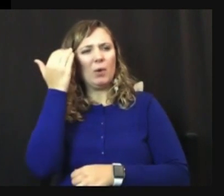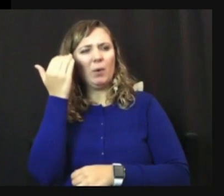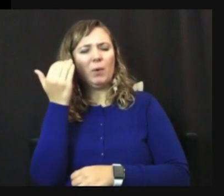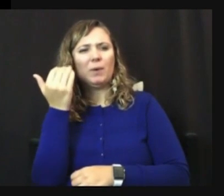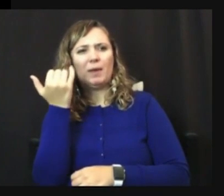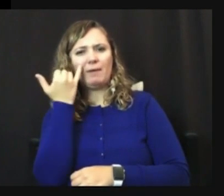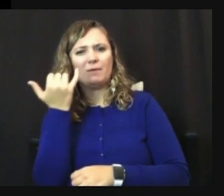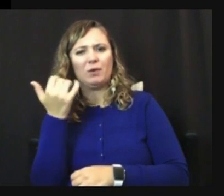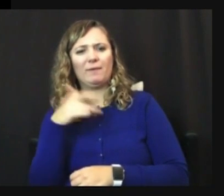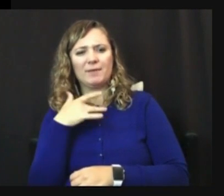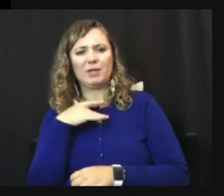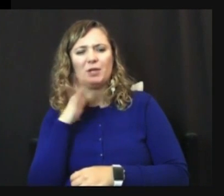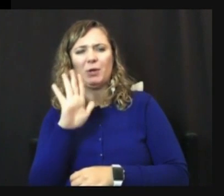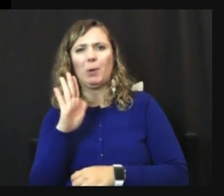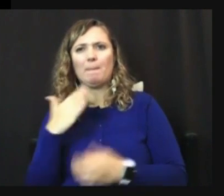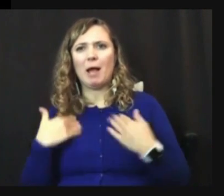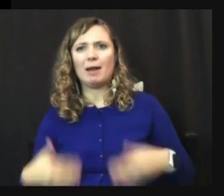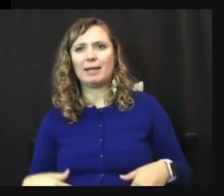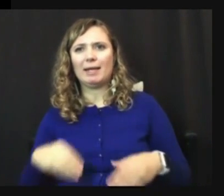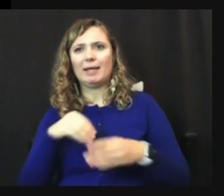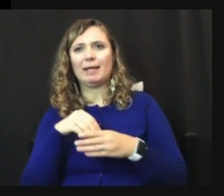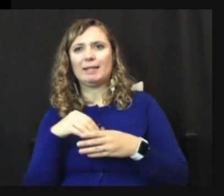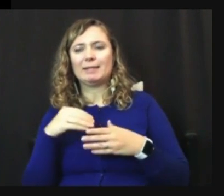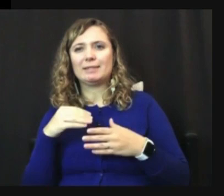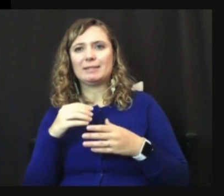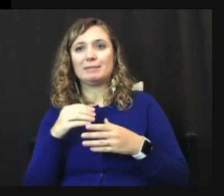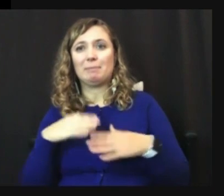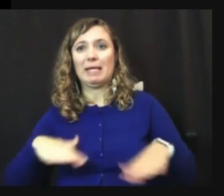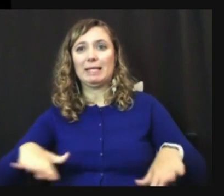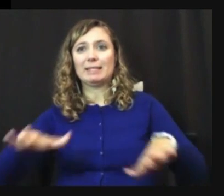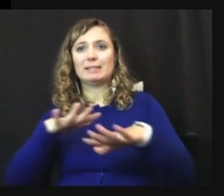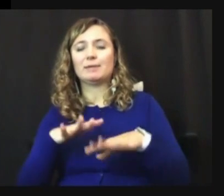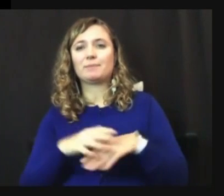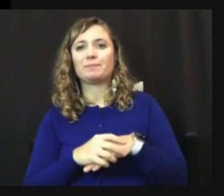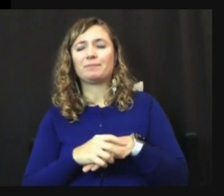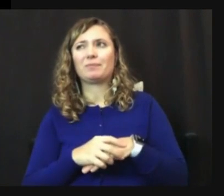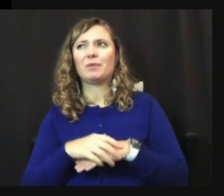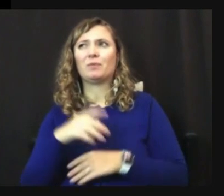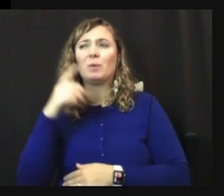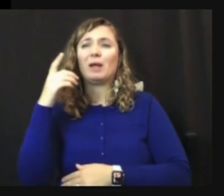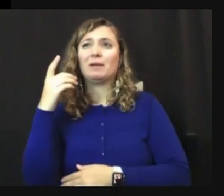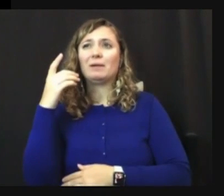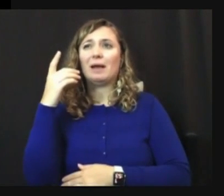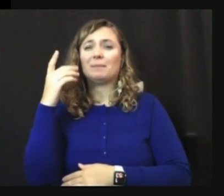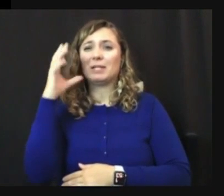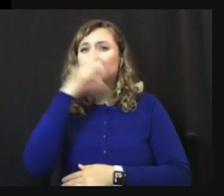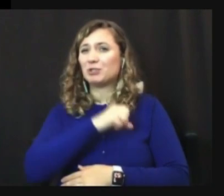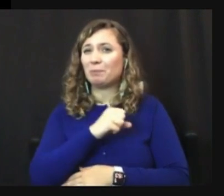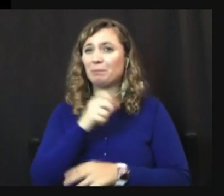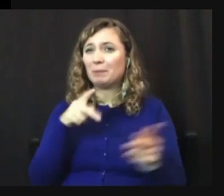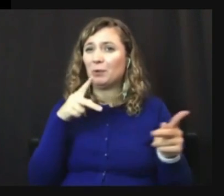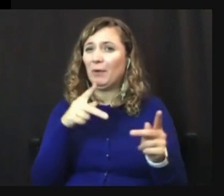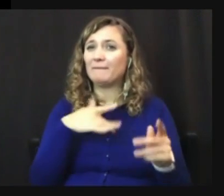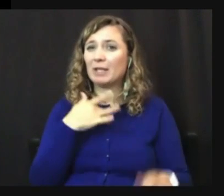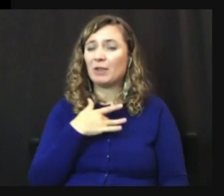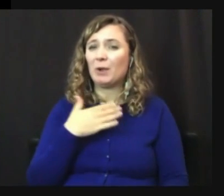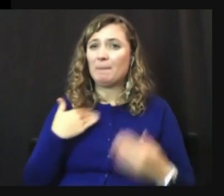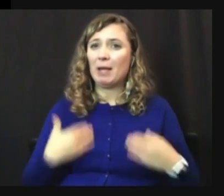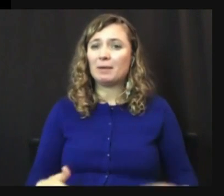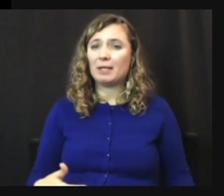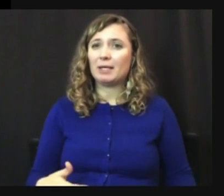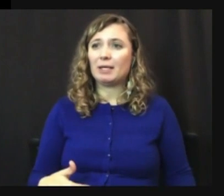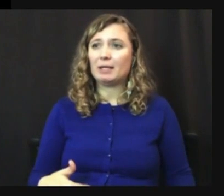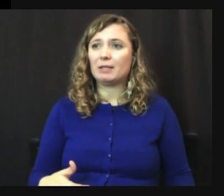have an answer to. I am going to make an assumption that people that do feel their body in space don't